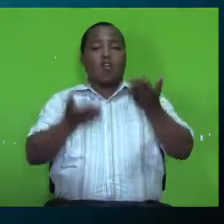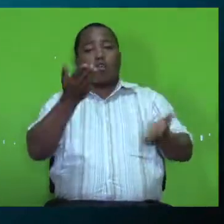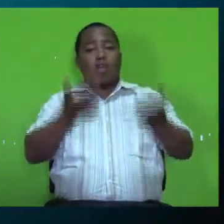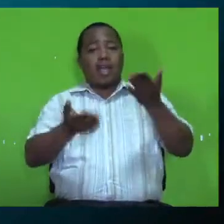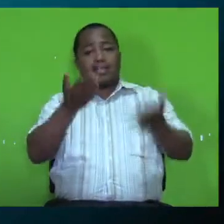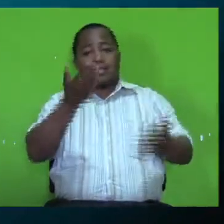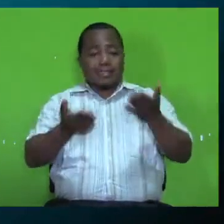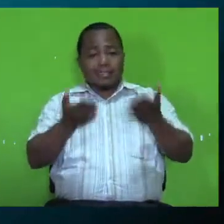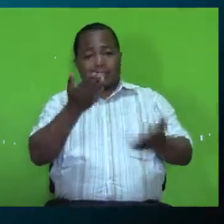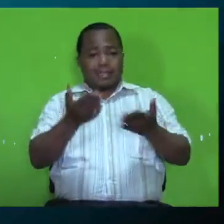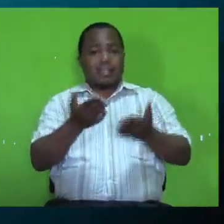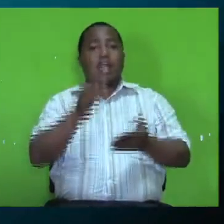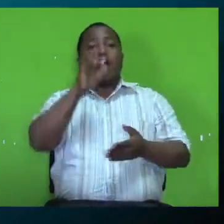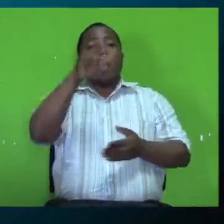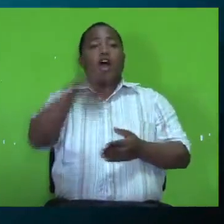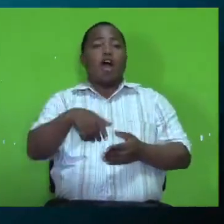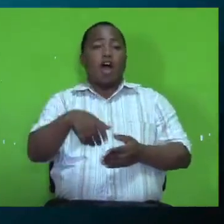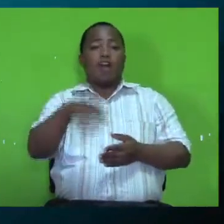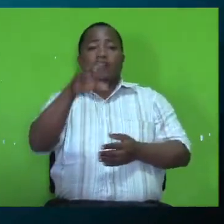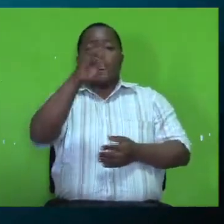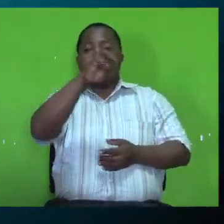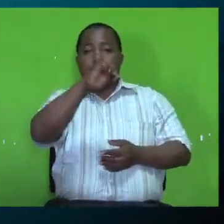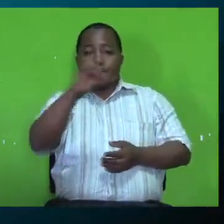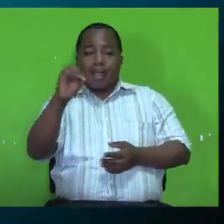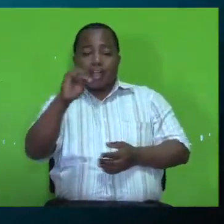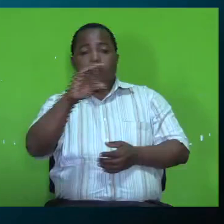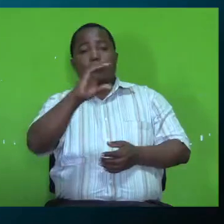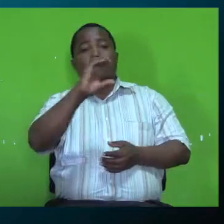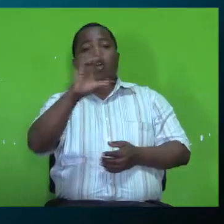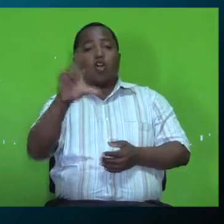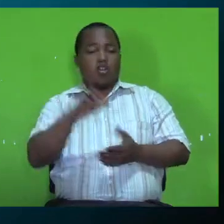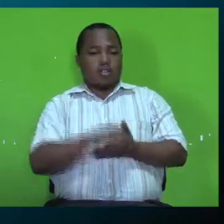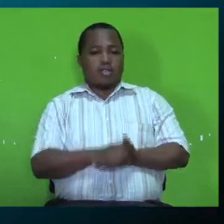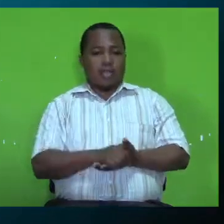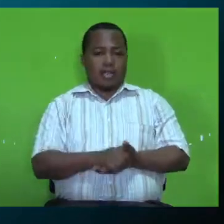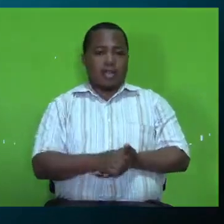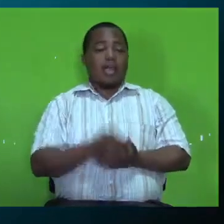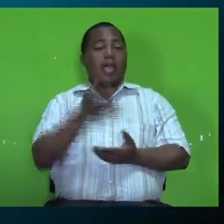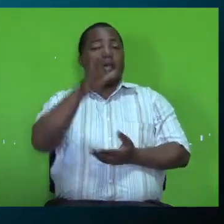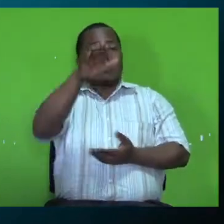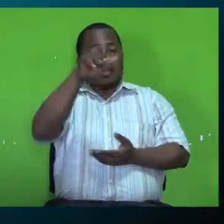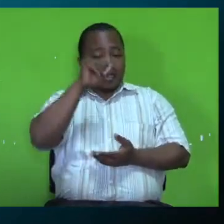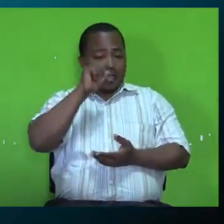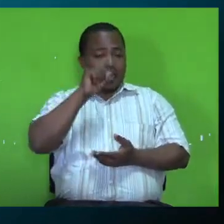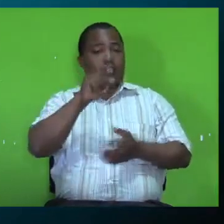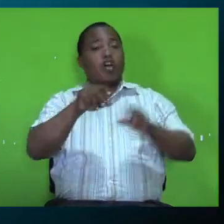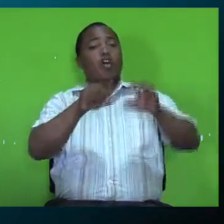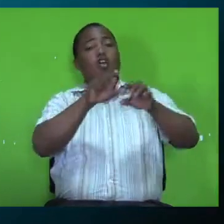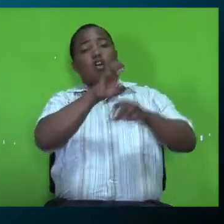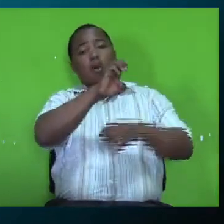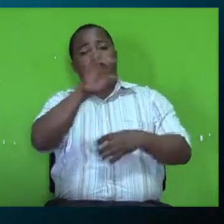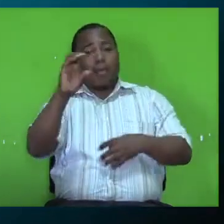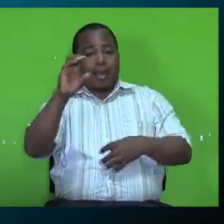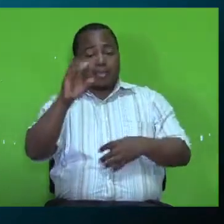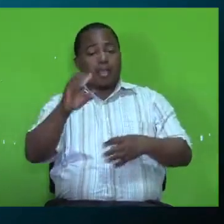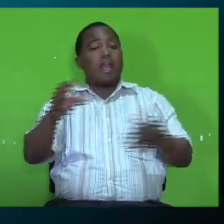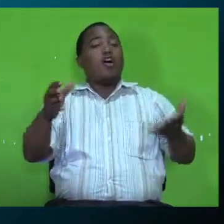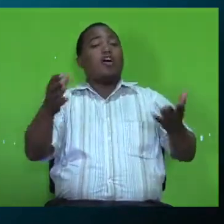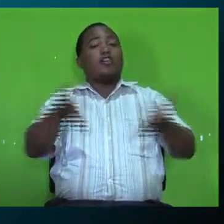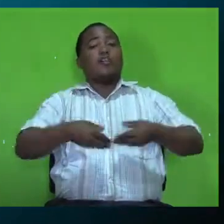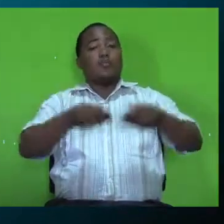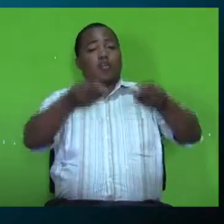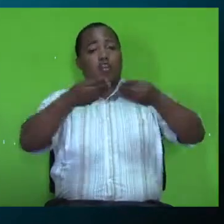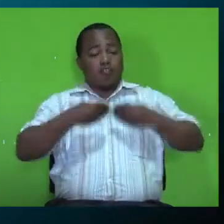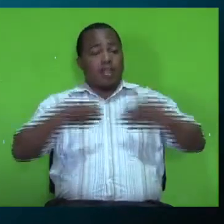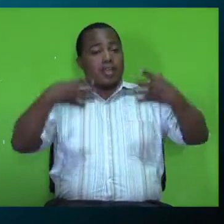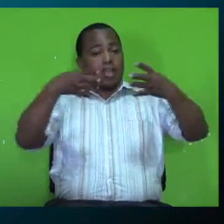of mitochondria, as its name, companion cells. It provides company to